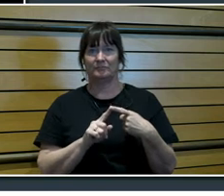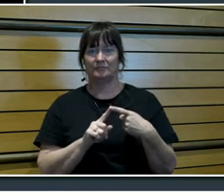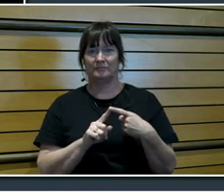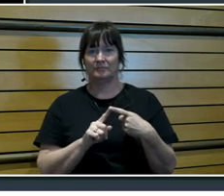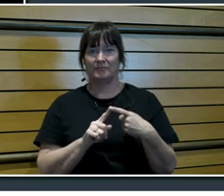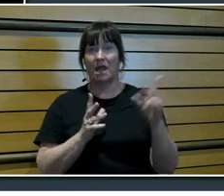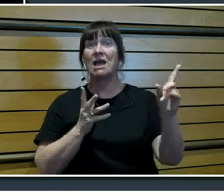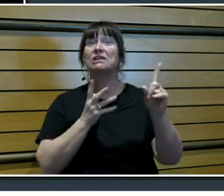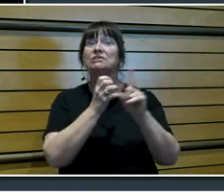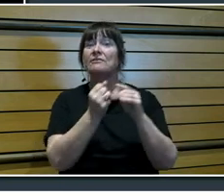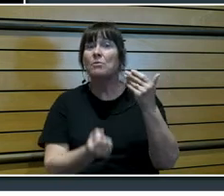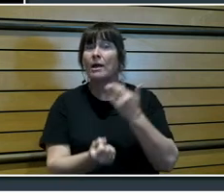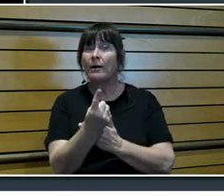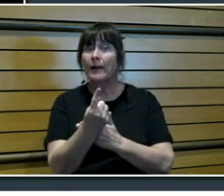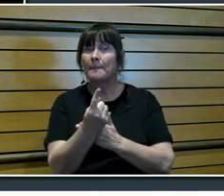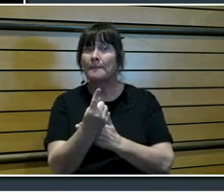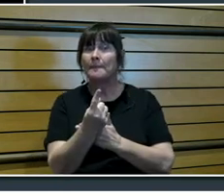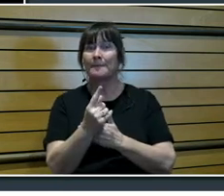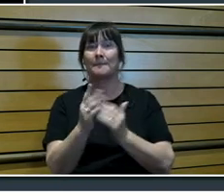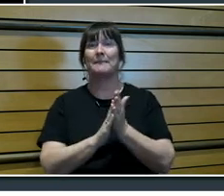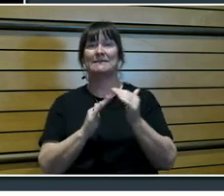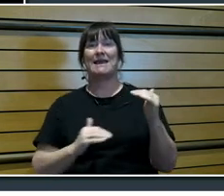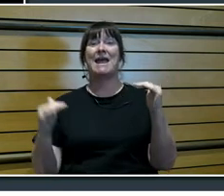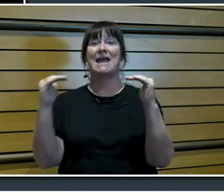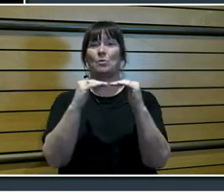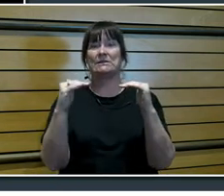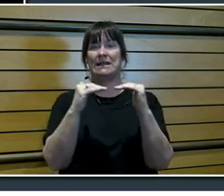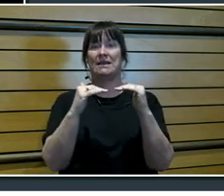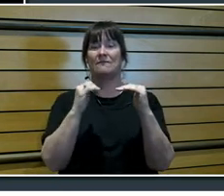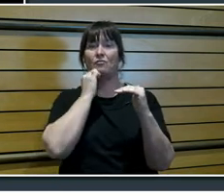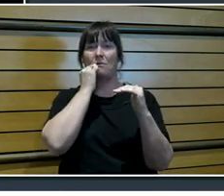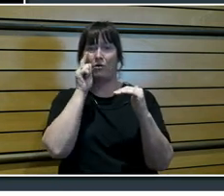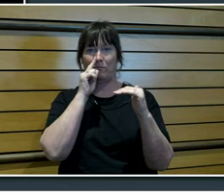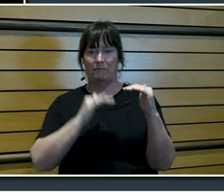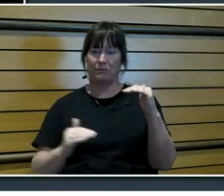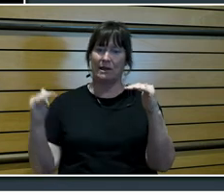An achievable outcome is equity for Māori.